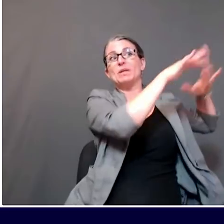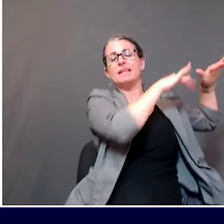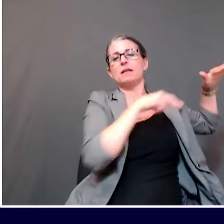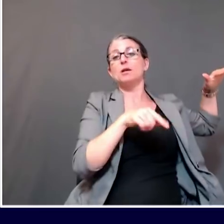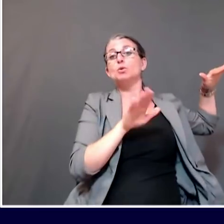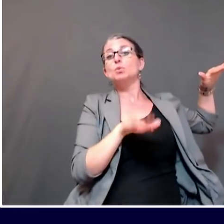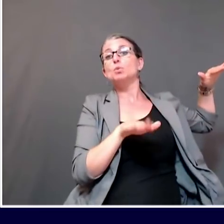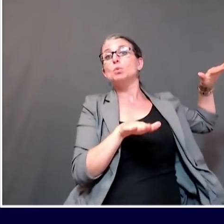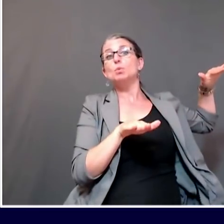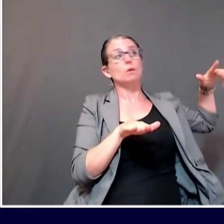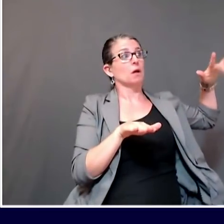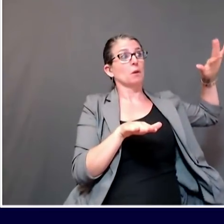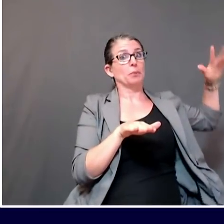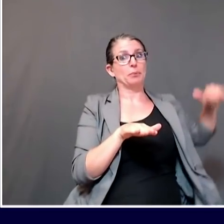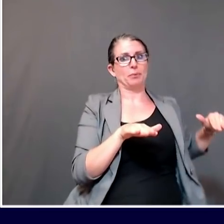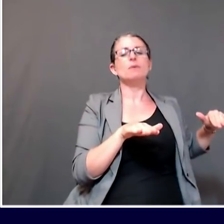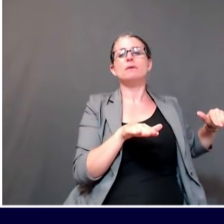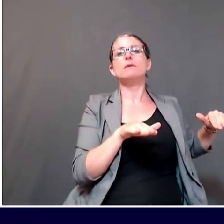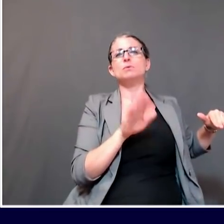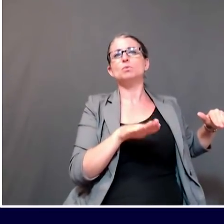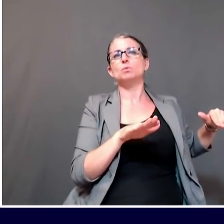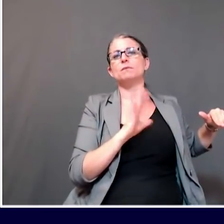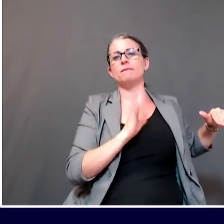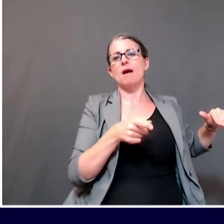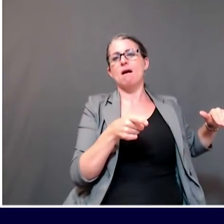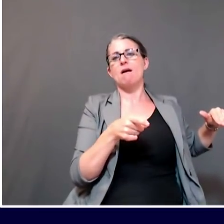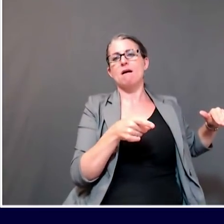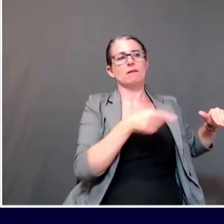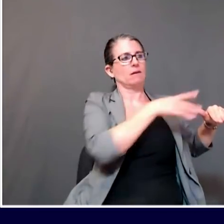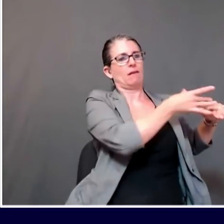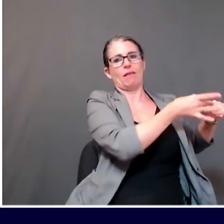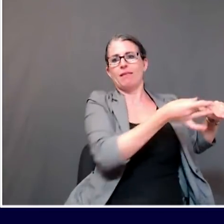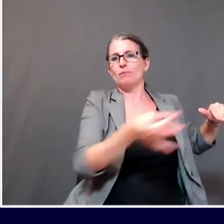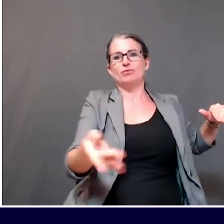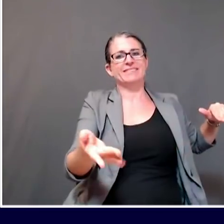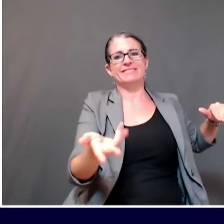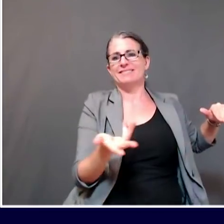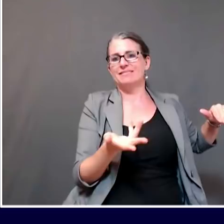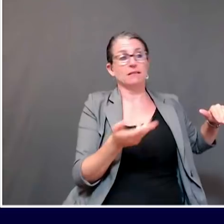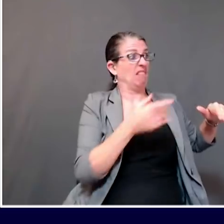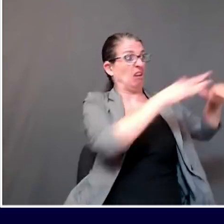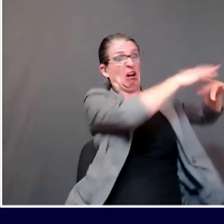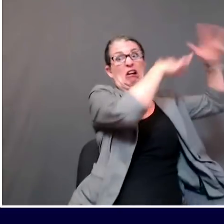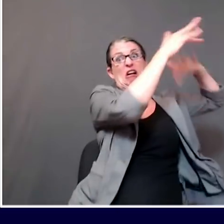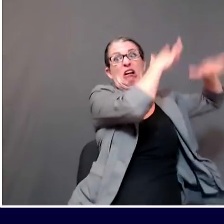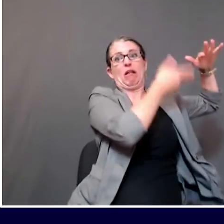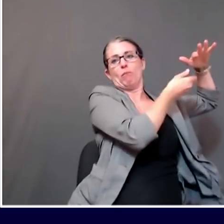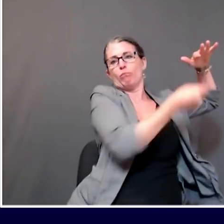community as low as possible. That's the surest way to prevent it from entering the school doors.